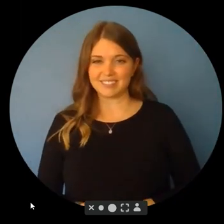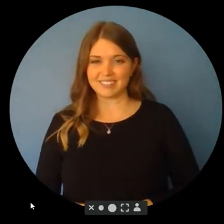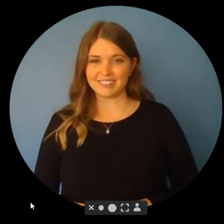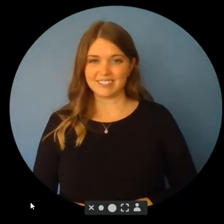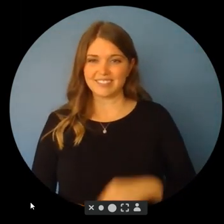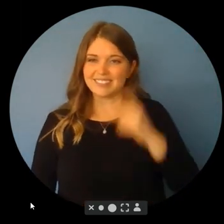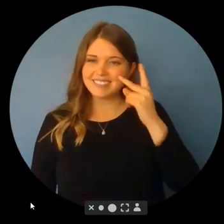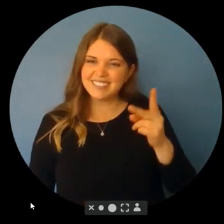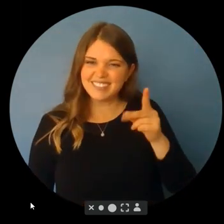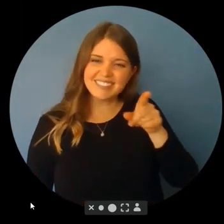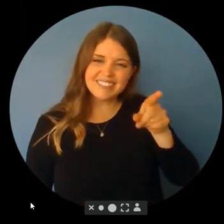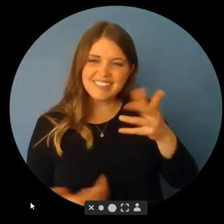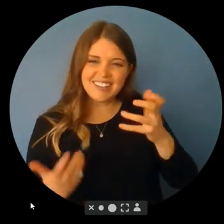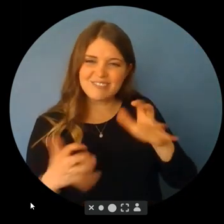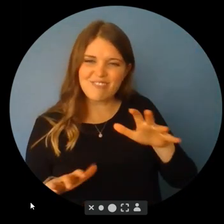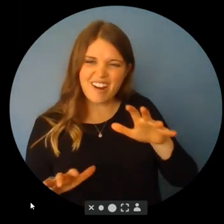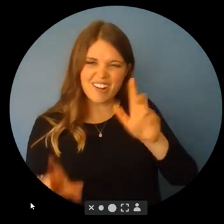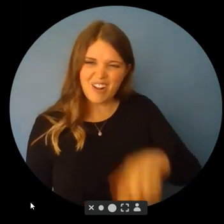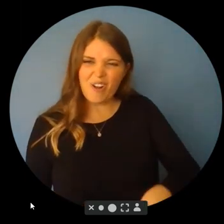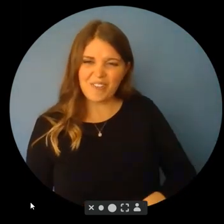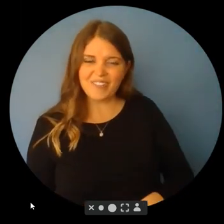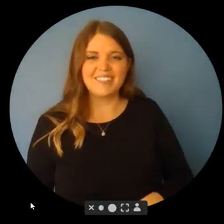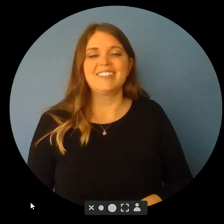Like, I don't want to go over there.